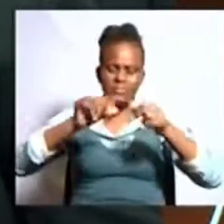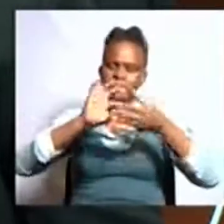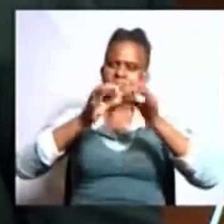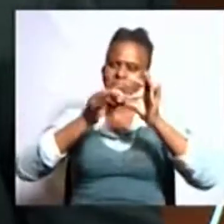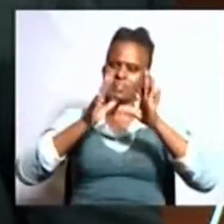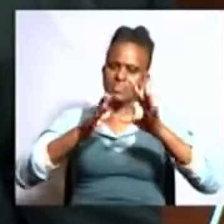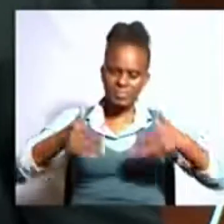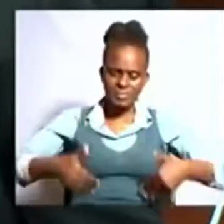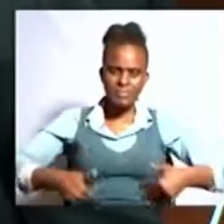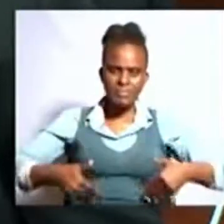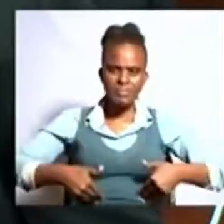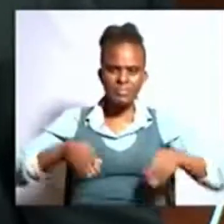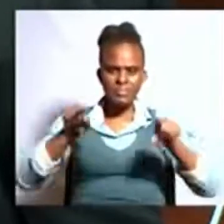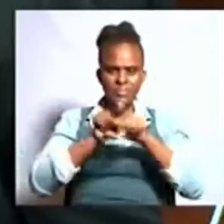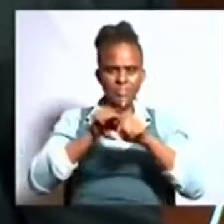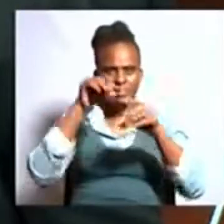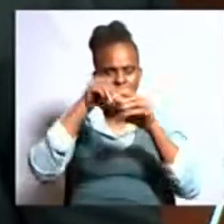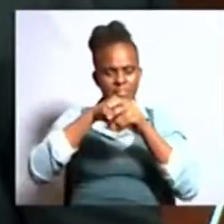the